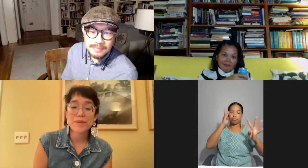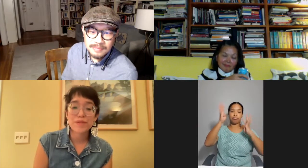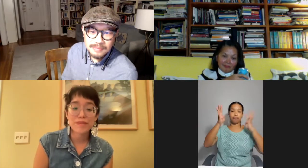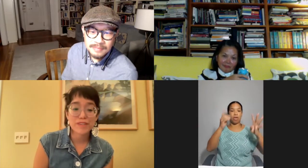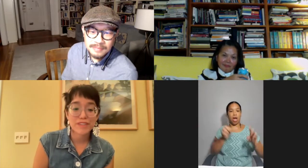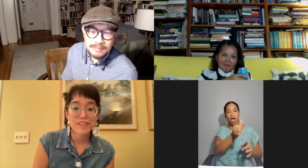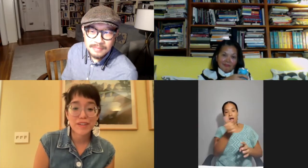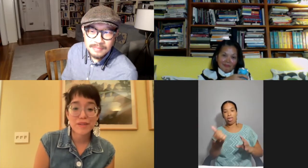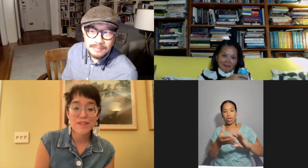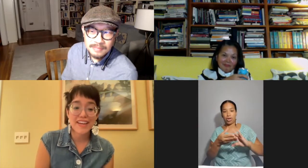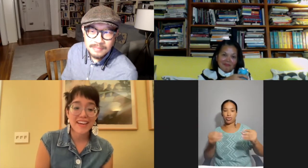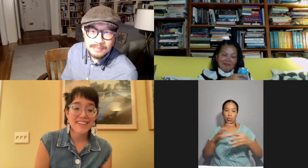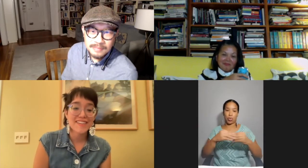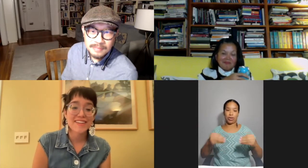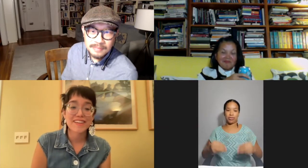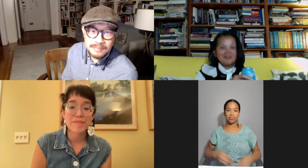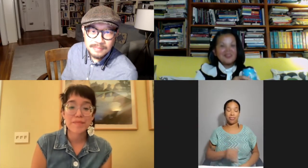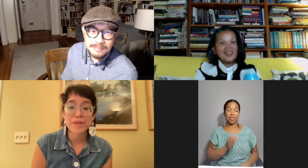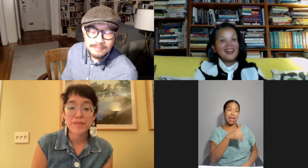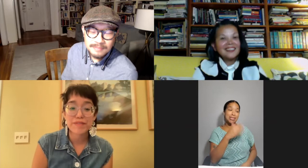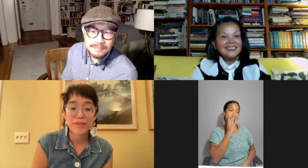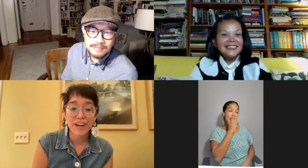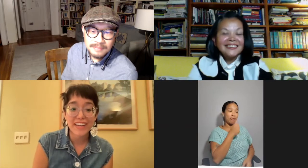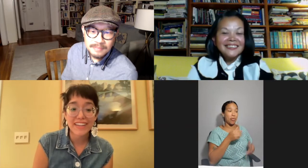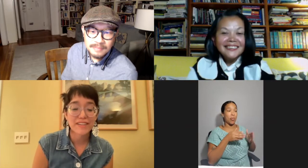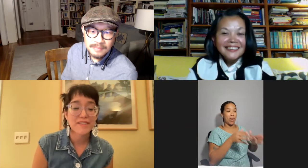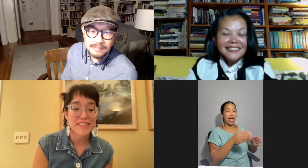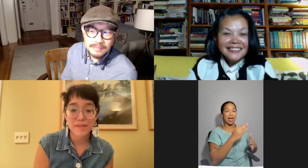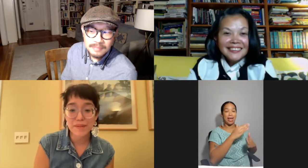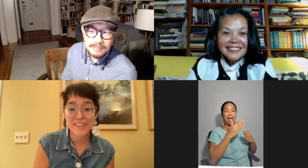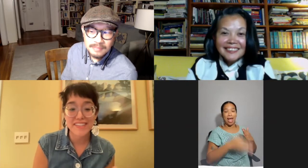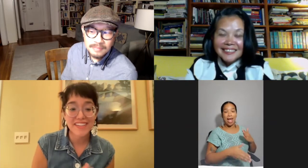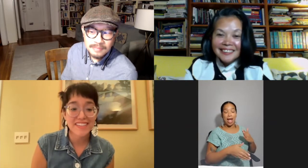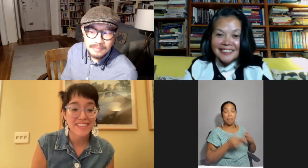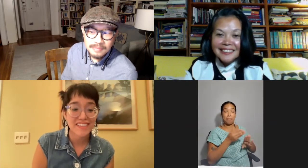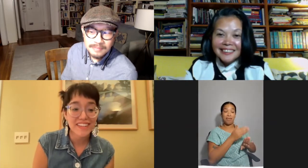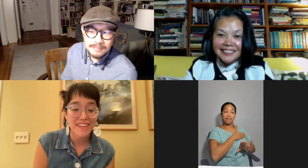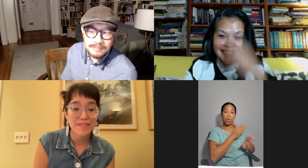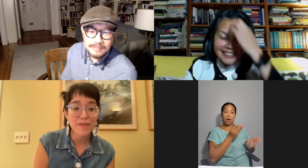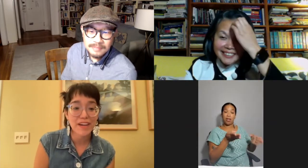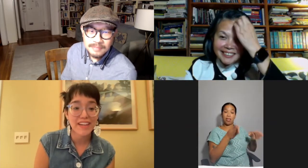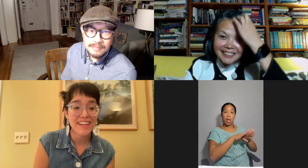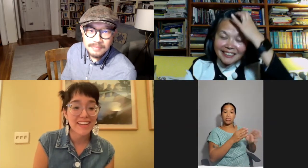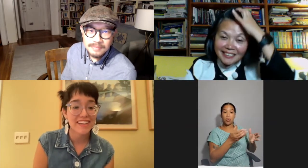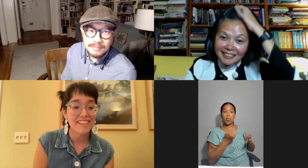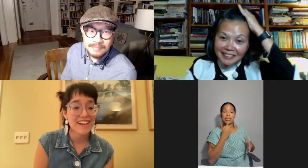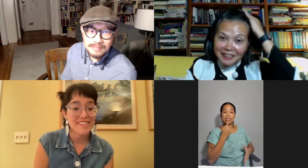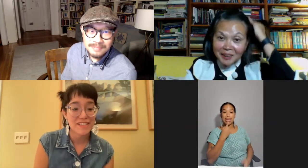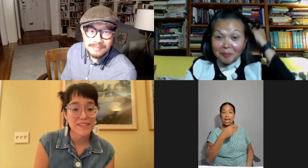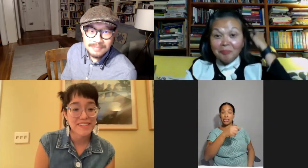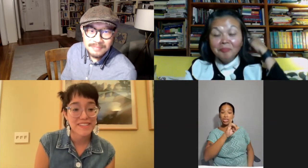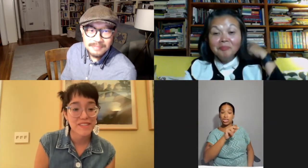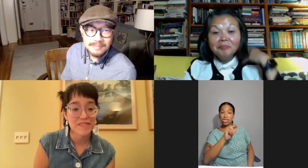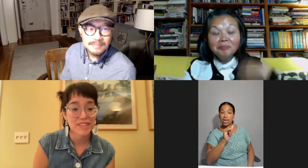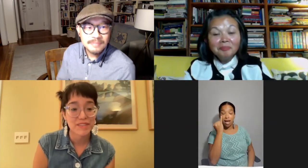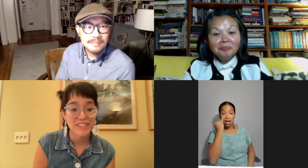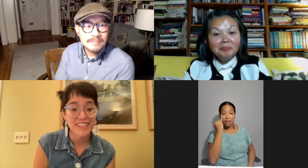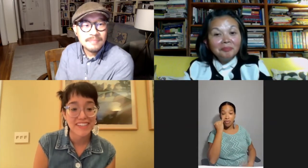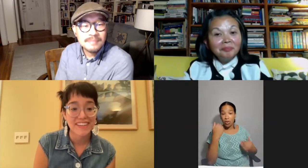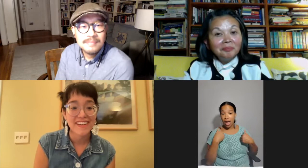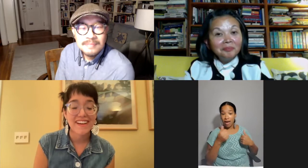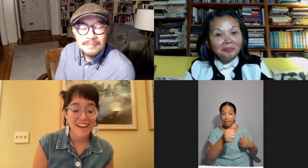That's a beautiful note to end on. But before I close, I did want to say, Gina, if you had any last questions